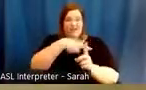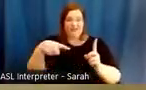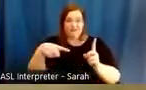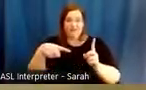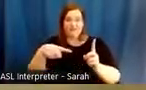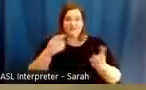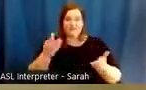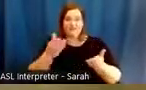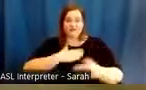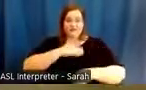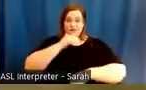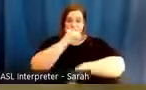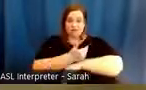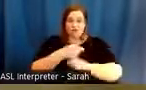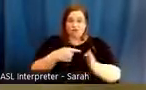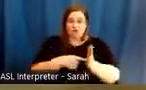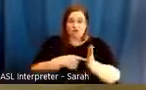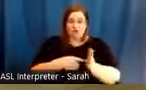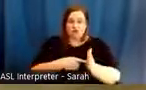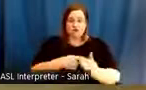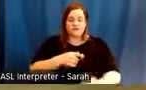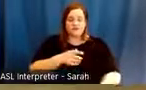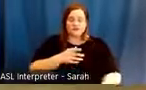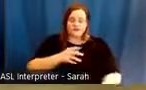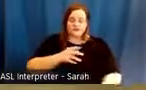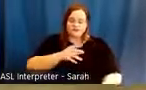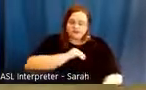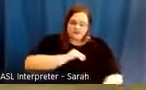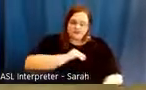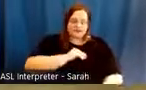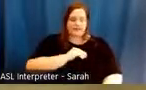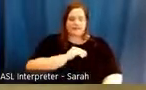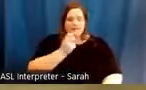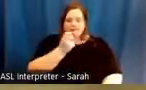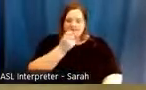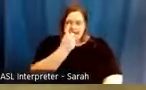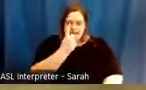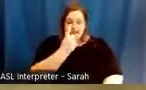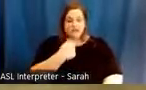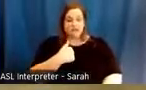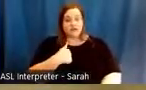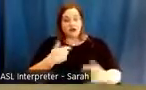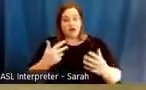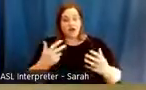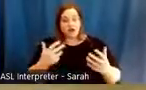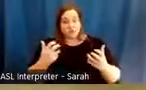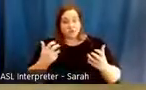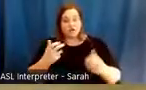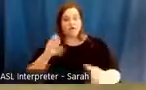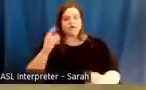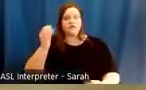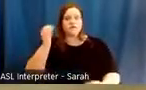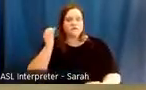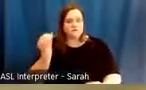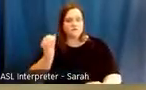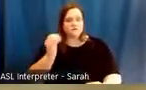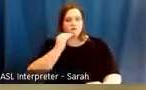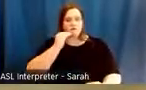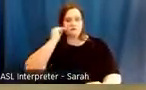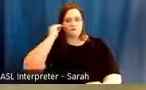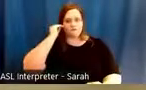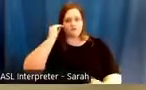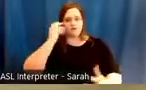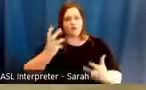daughter deserves. I'm okay with that. I get it. But what I want is a forever home. I want